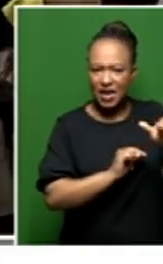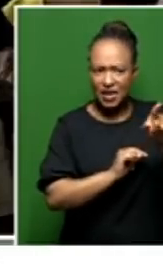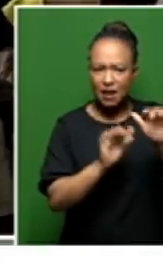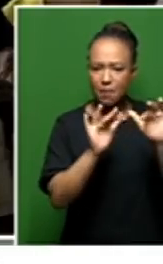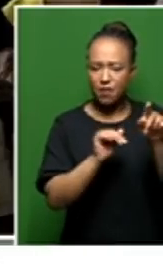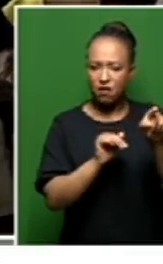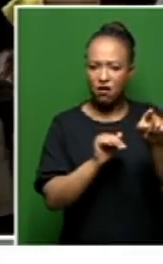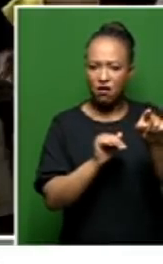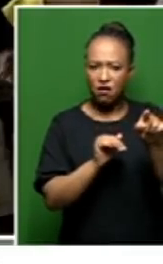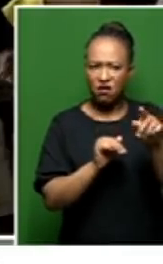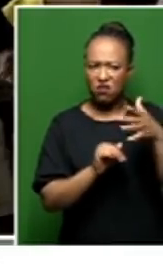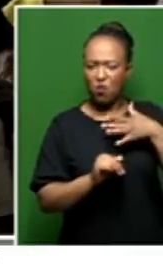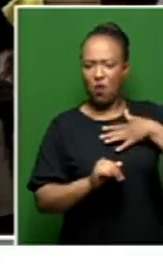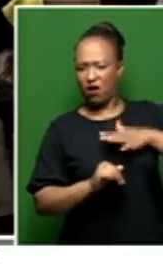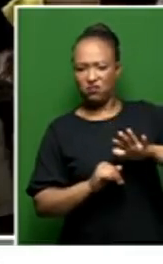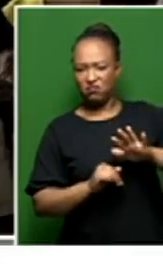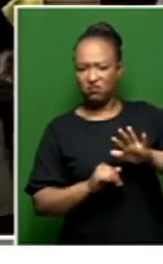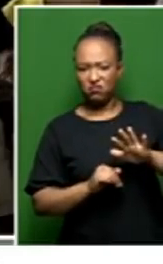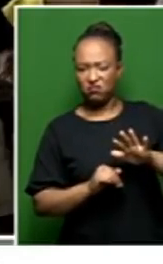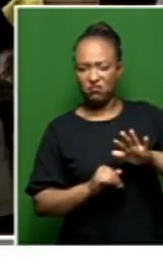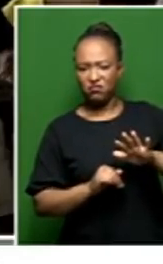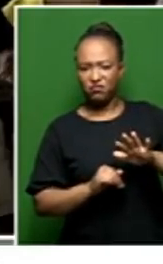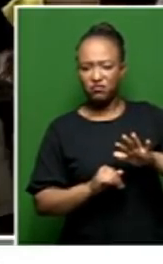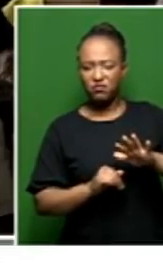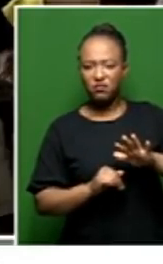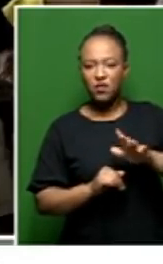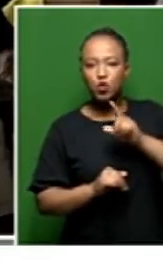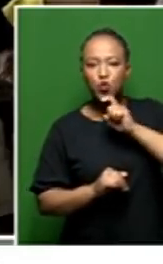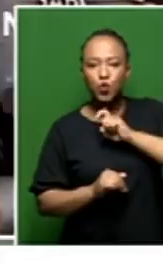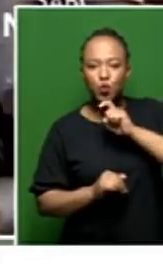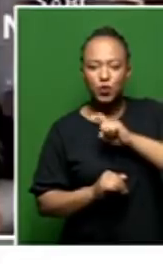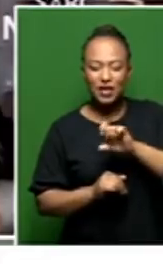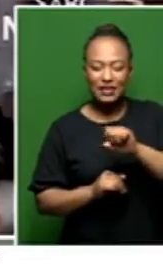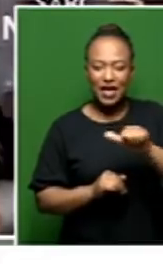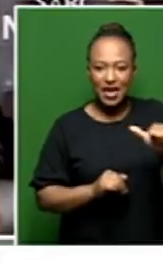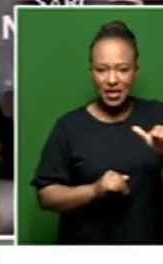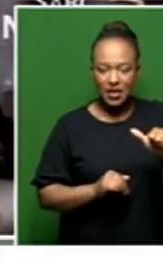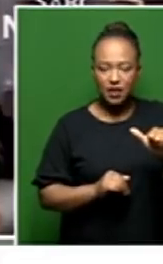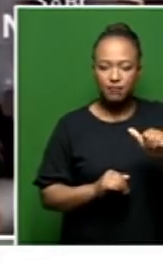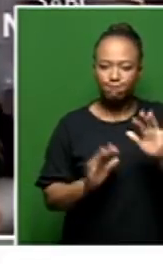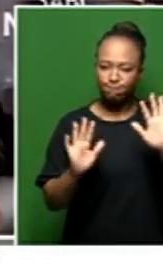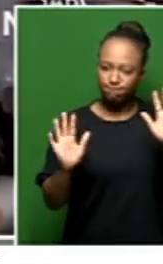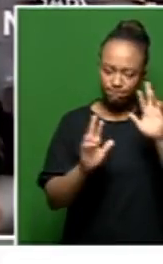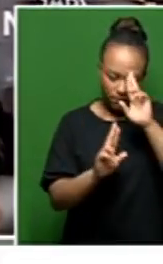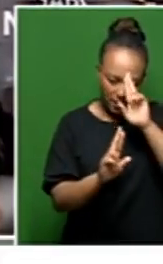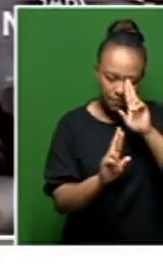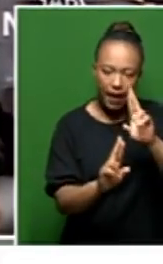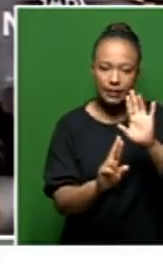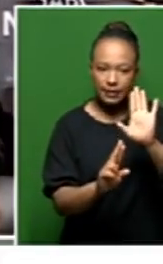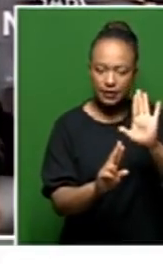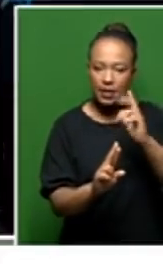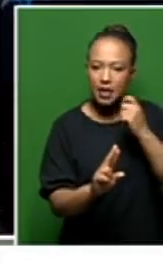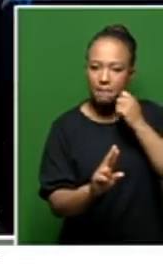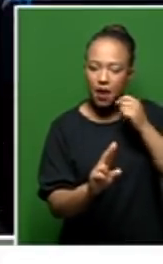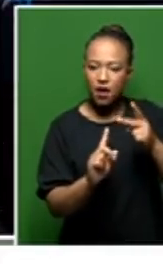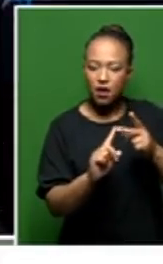and doesn't even want to use the SAA. And I think out of respect for the men and women that